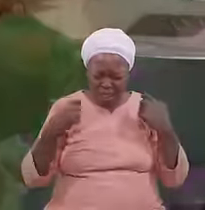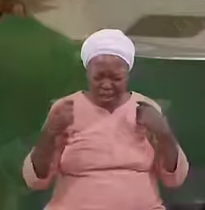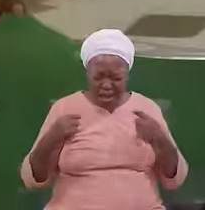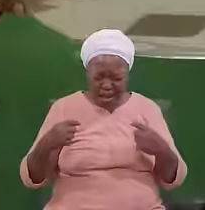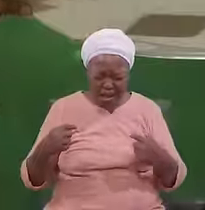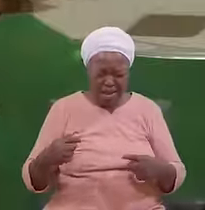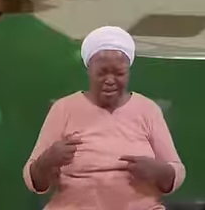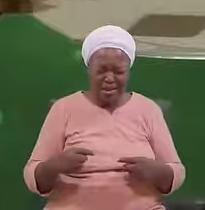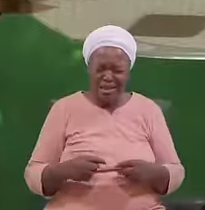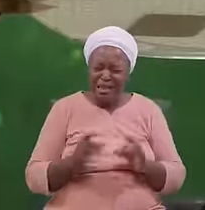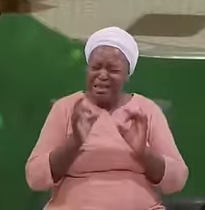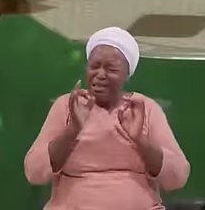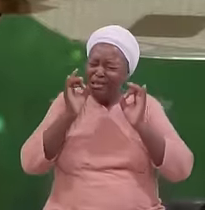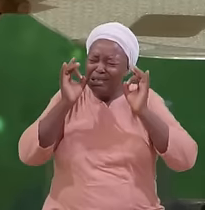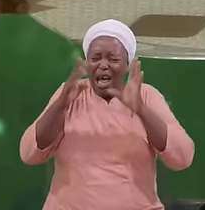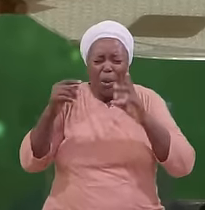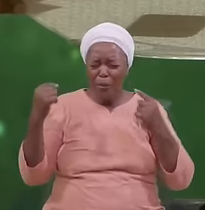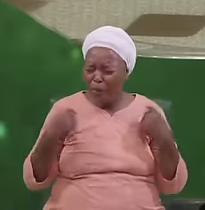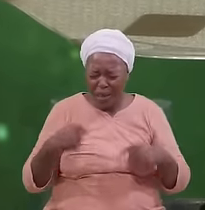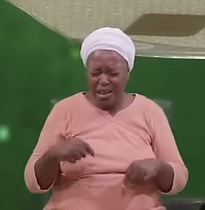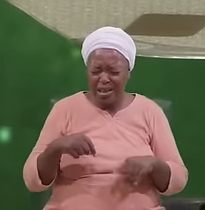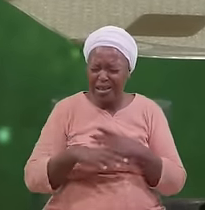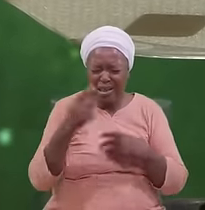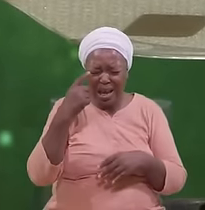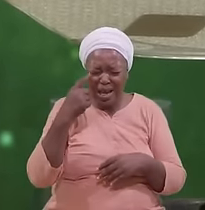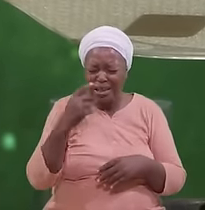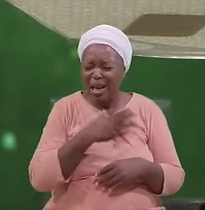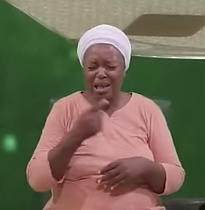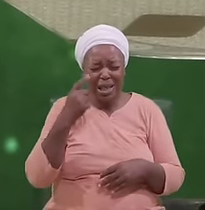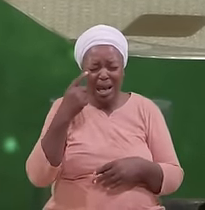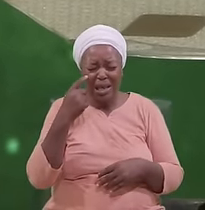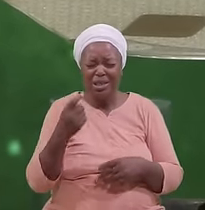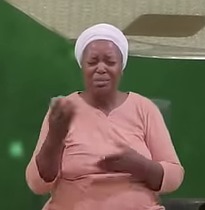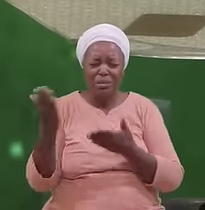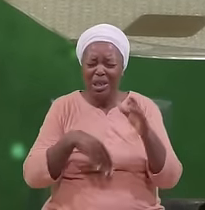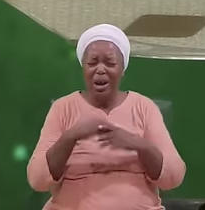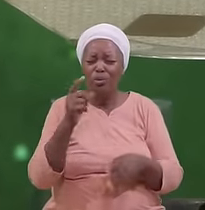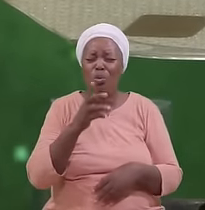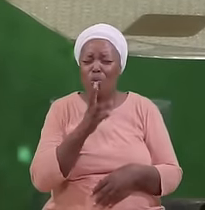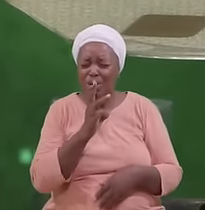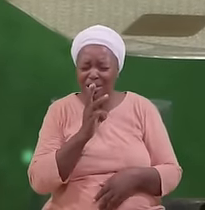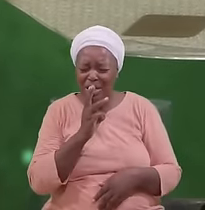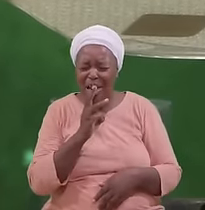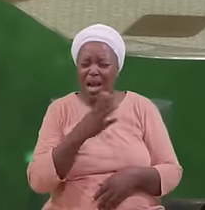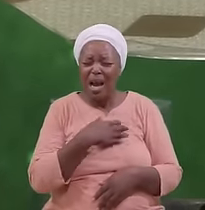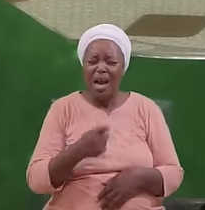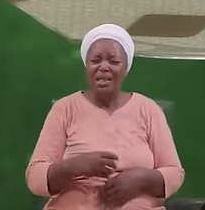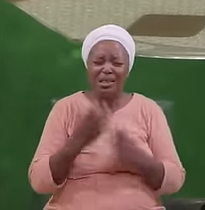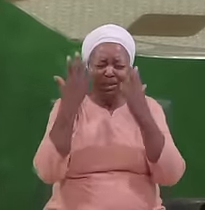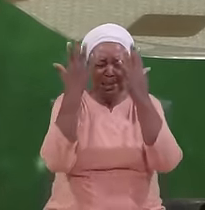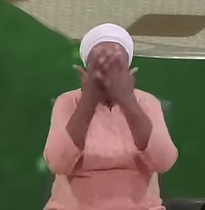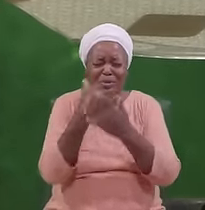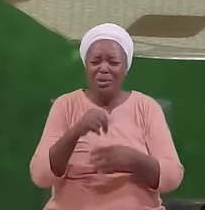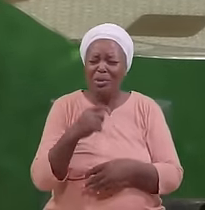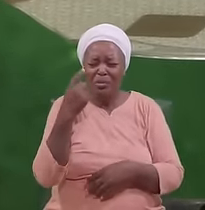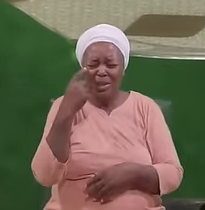pain, terrible pain in the eyeball, and the eye bringing out water, and the dimness of sight,